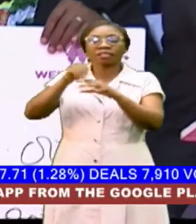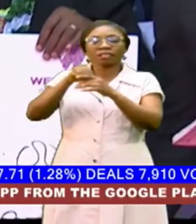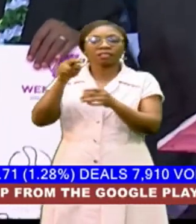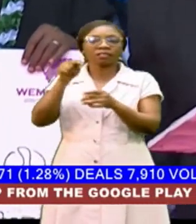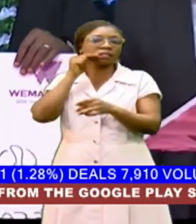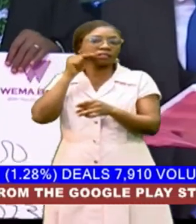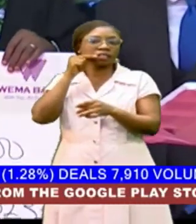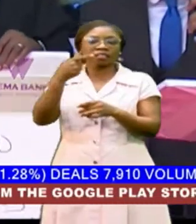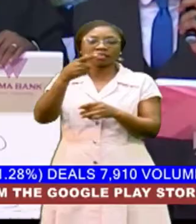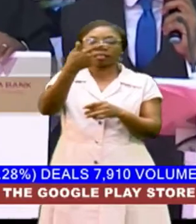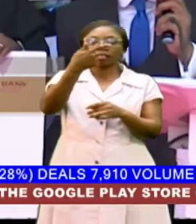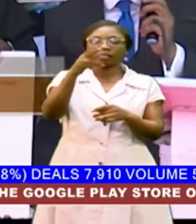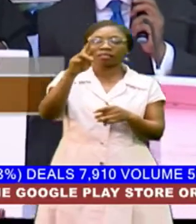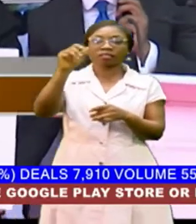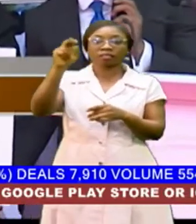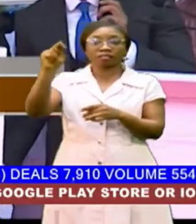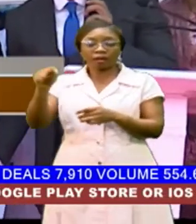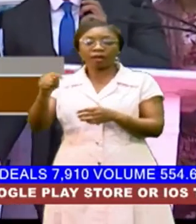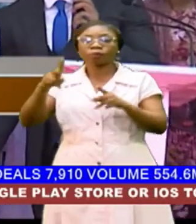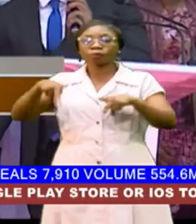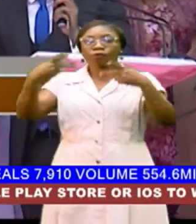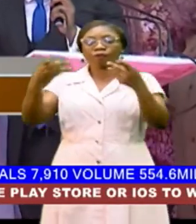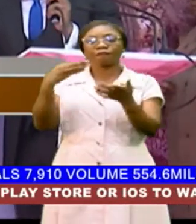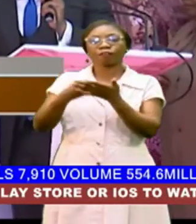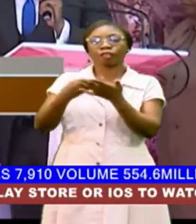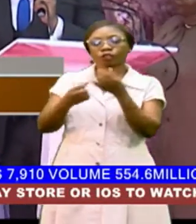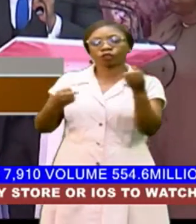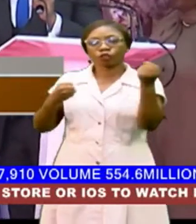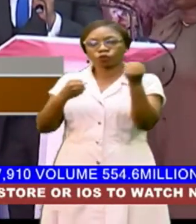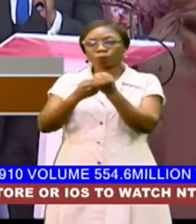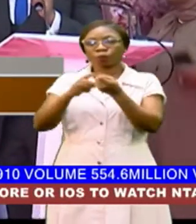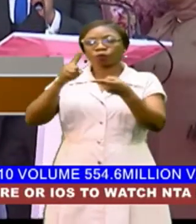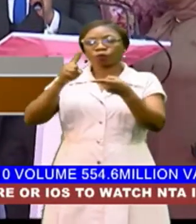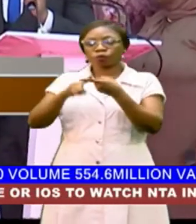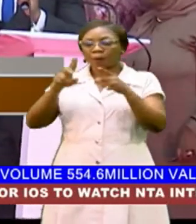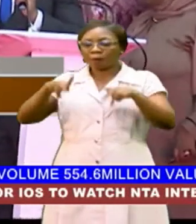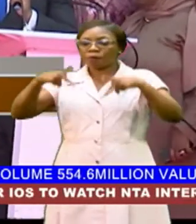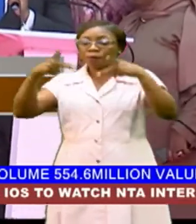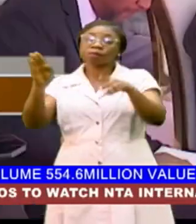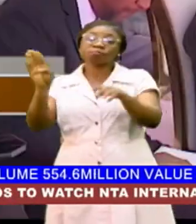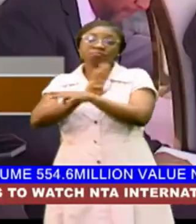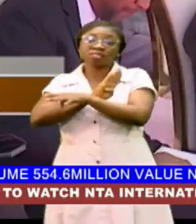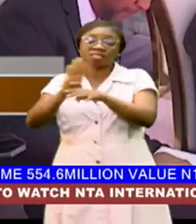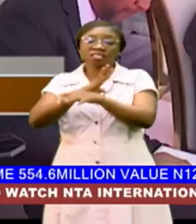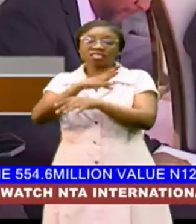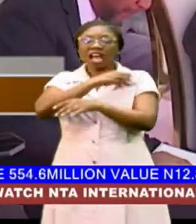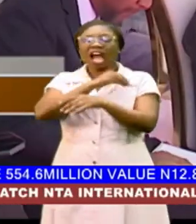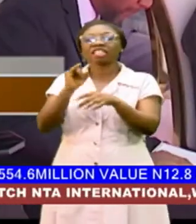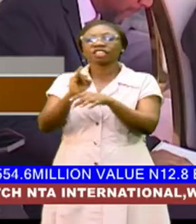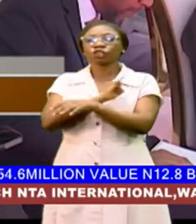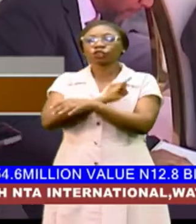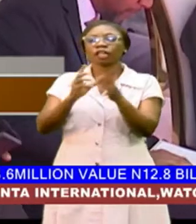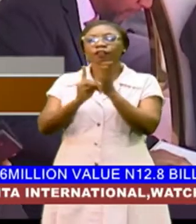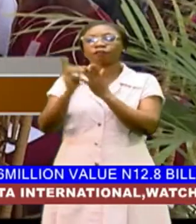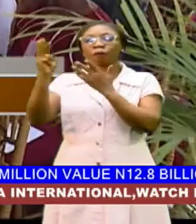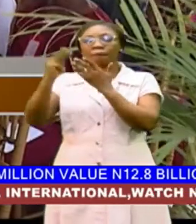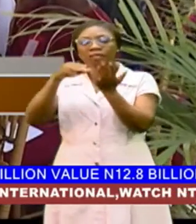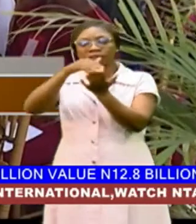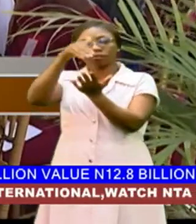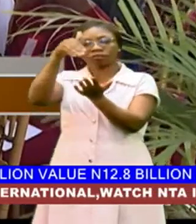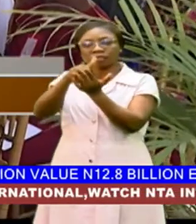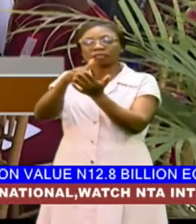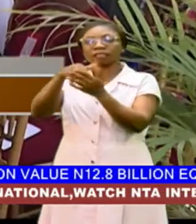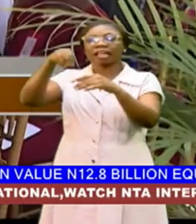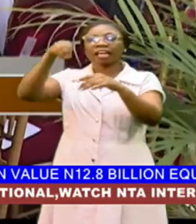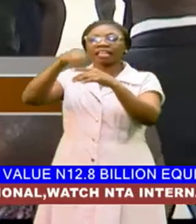scheme aimed at providing financial support to scale up businesses and the Industrial Development Center